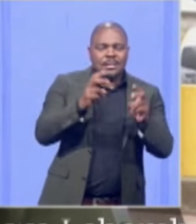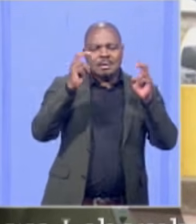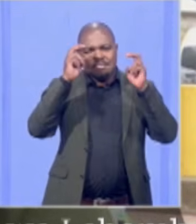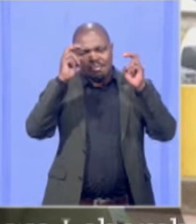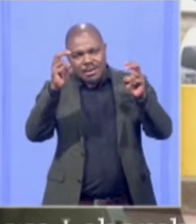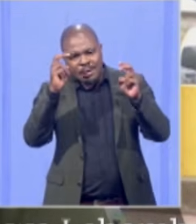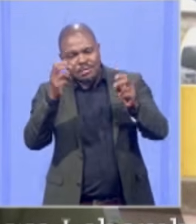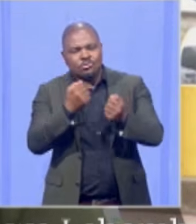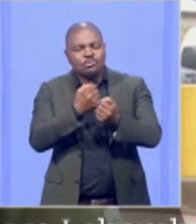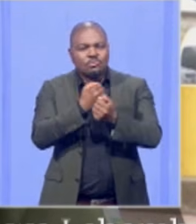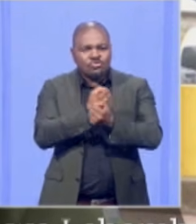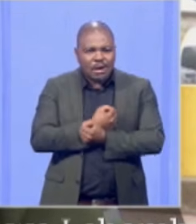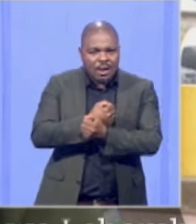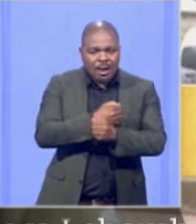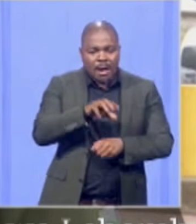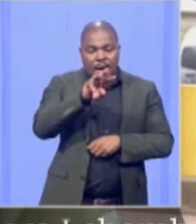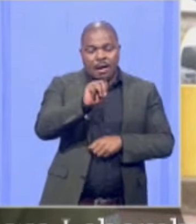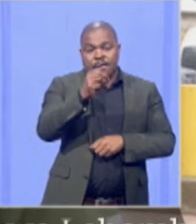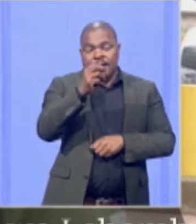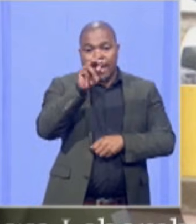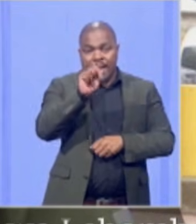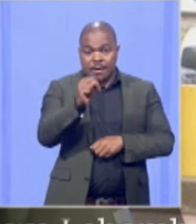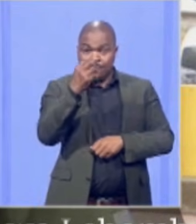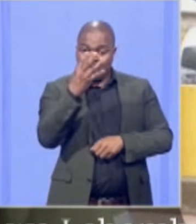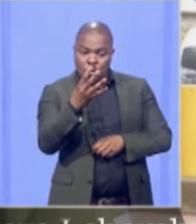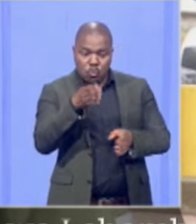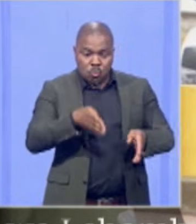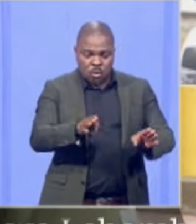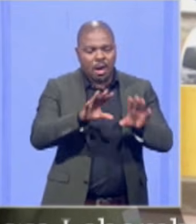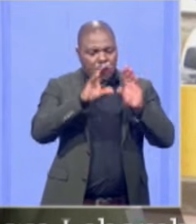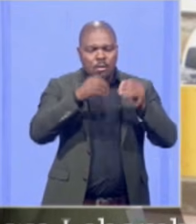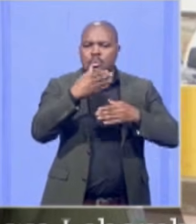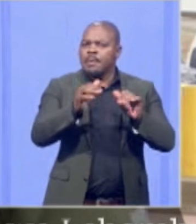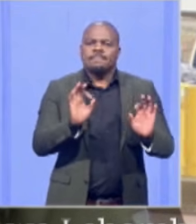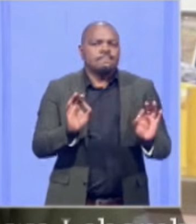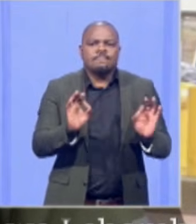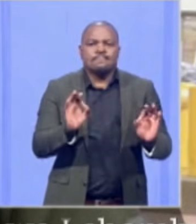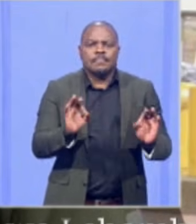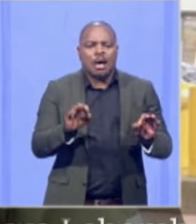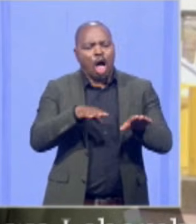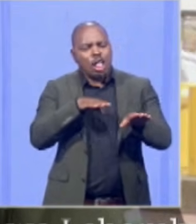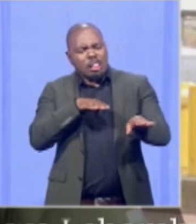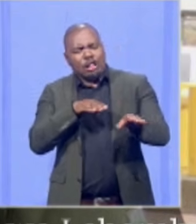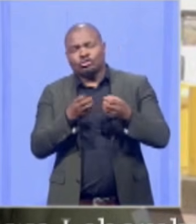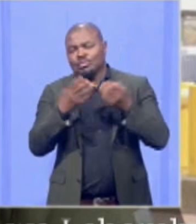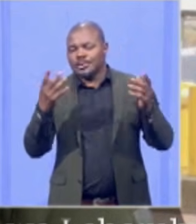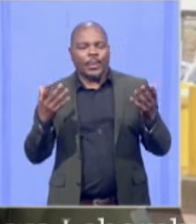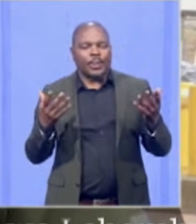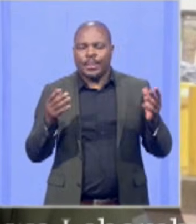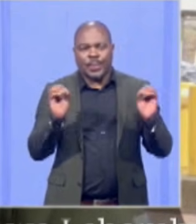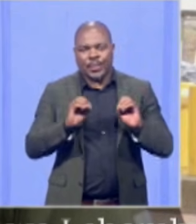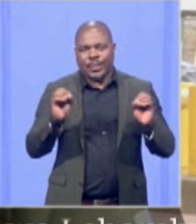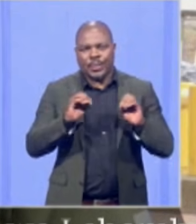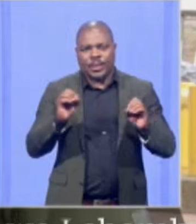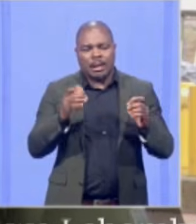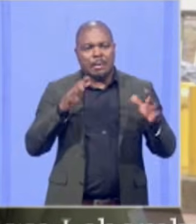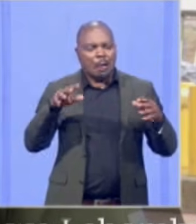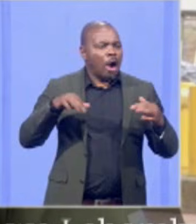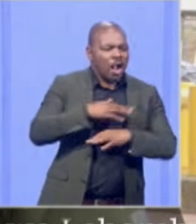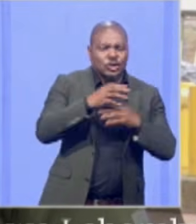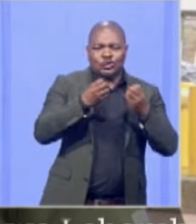trucks on the N4 corridor. Everything is going according to plan. There is no any congestion and there is no any uncontrolled